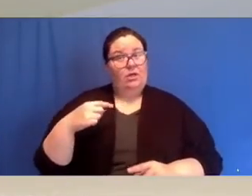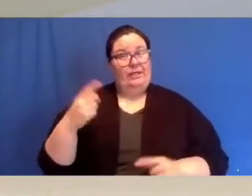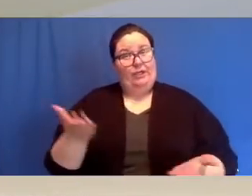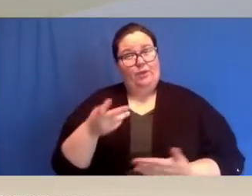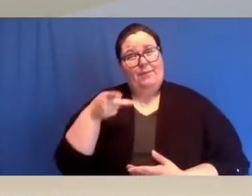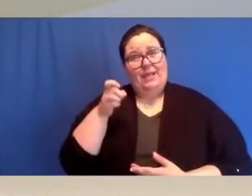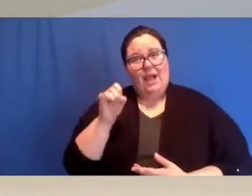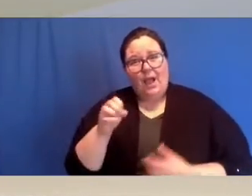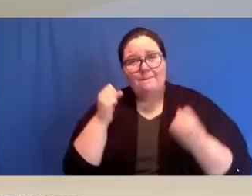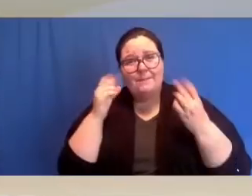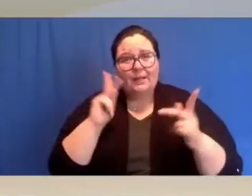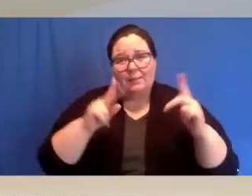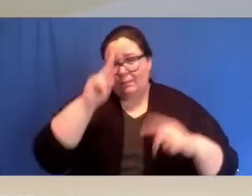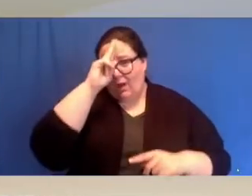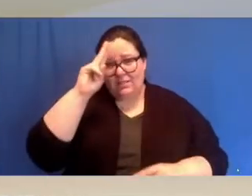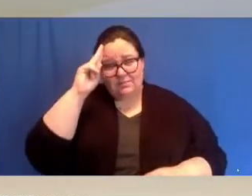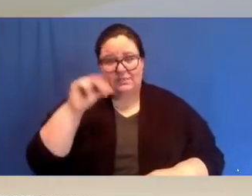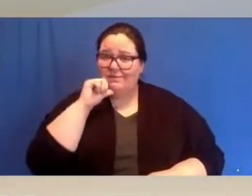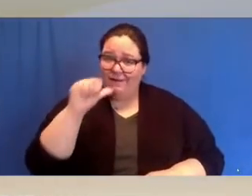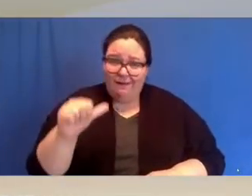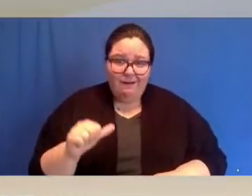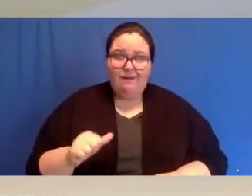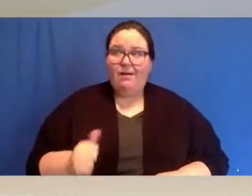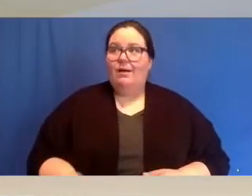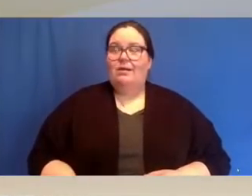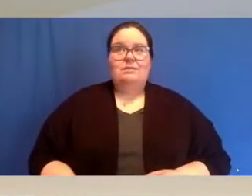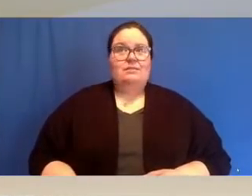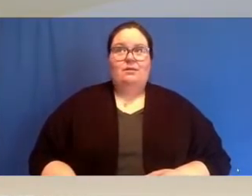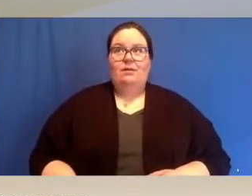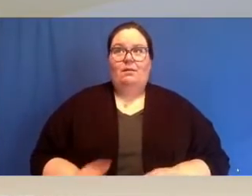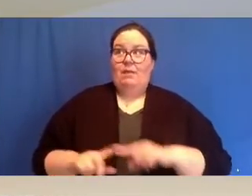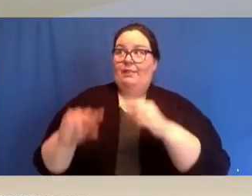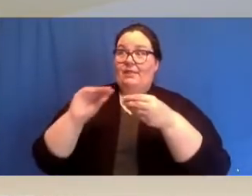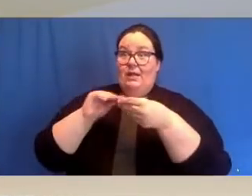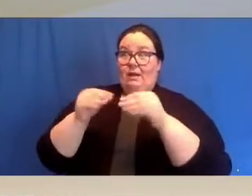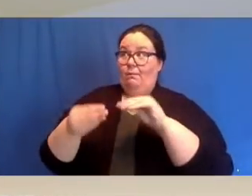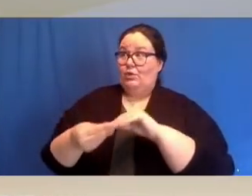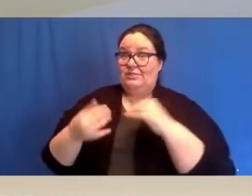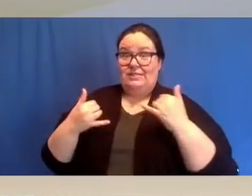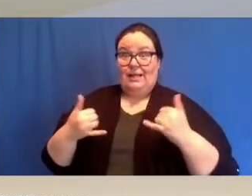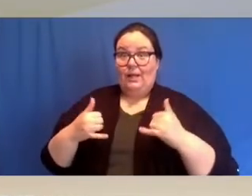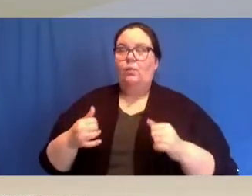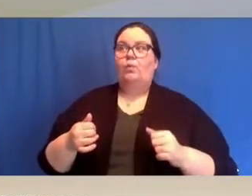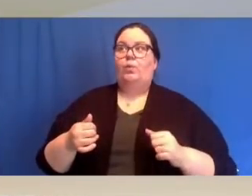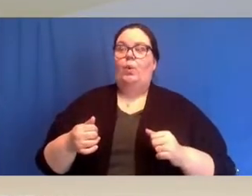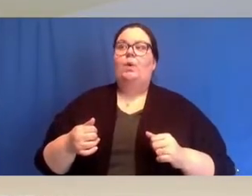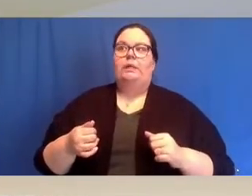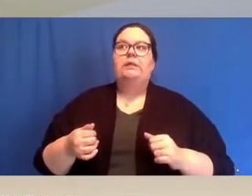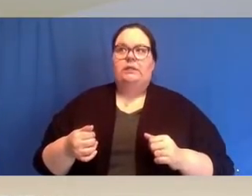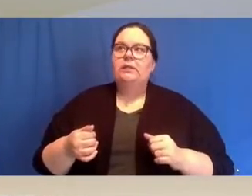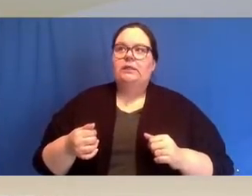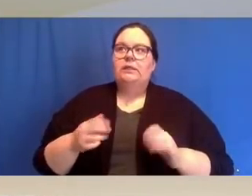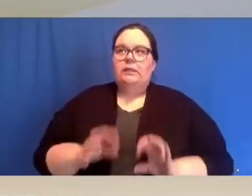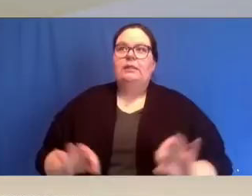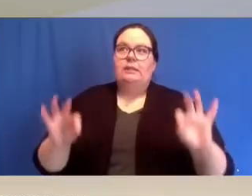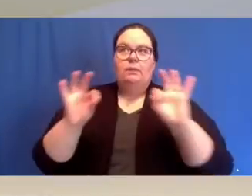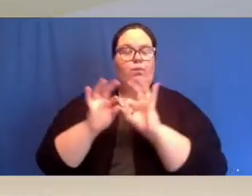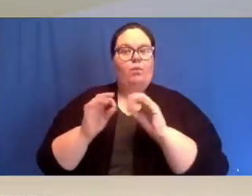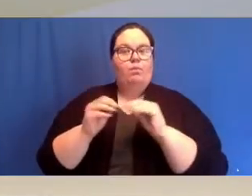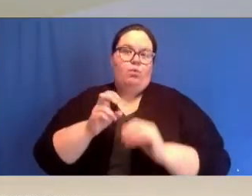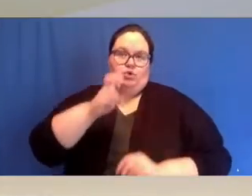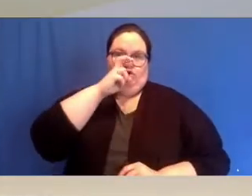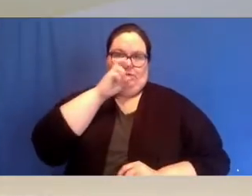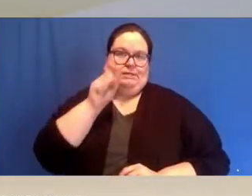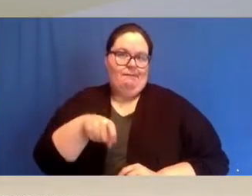just the sheer law of average and the volume of numbers, indicates to us that that